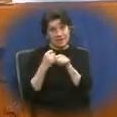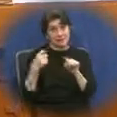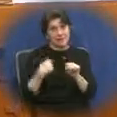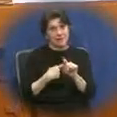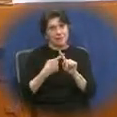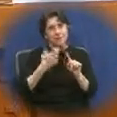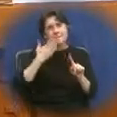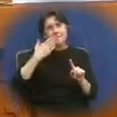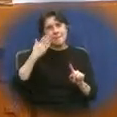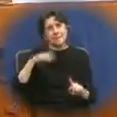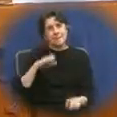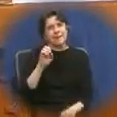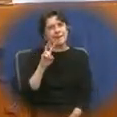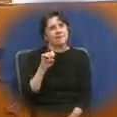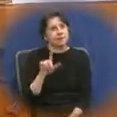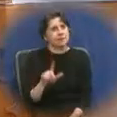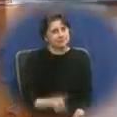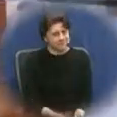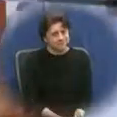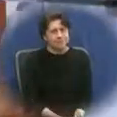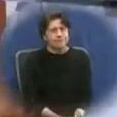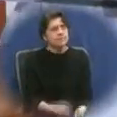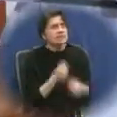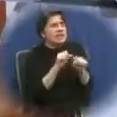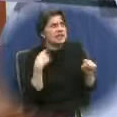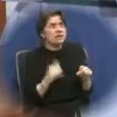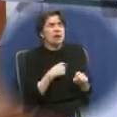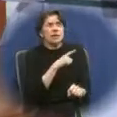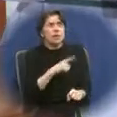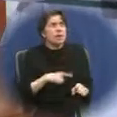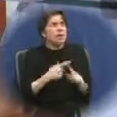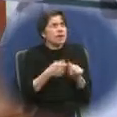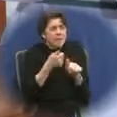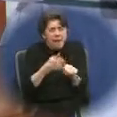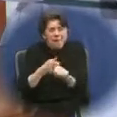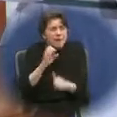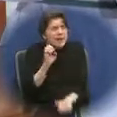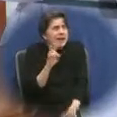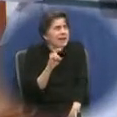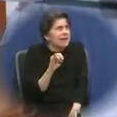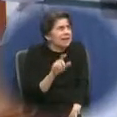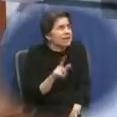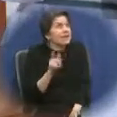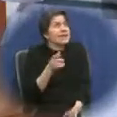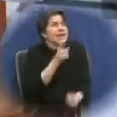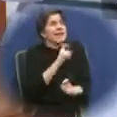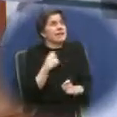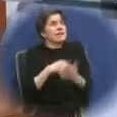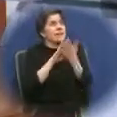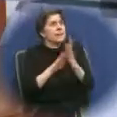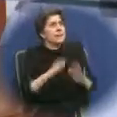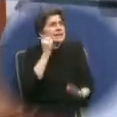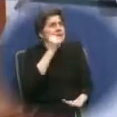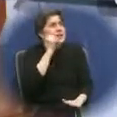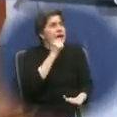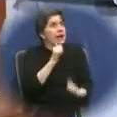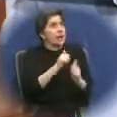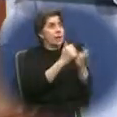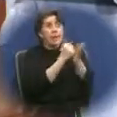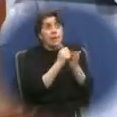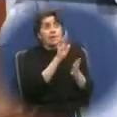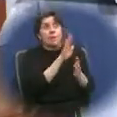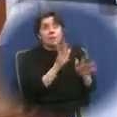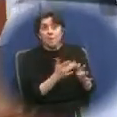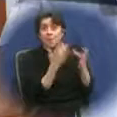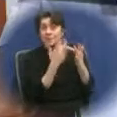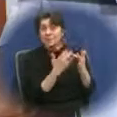but deliver us from evil. Deliver us, Lord, we pray, from every evil. Graciously grant peace in our days, that by the help of your